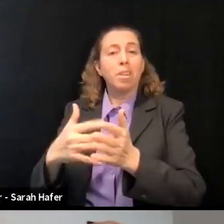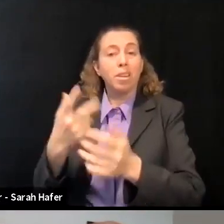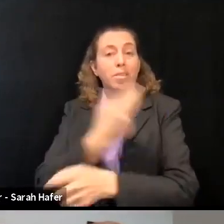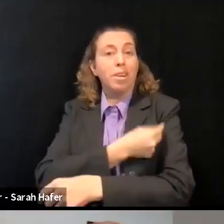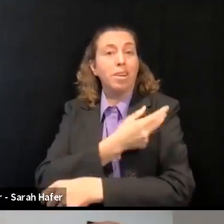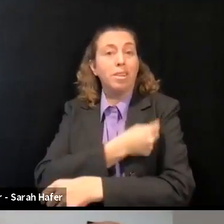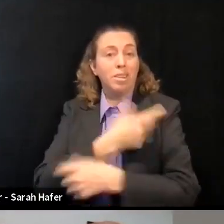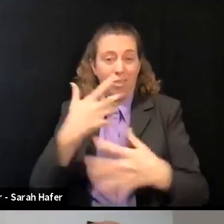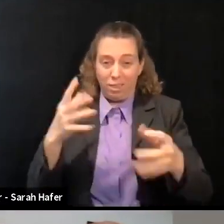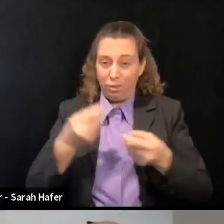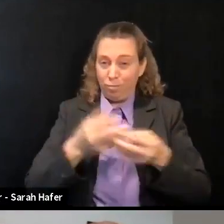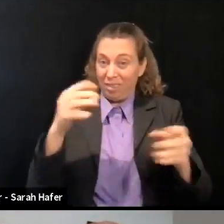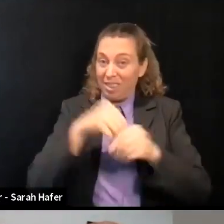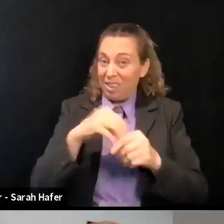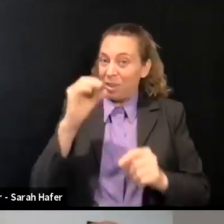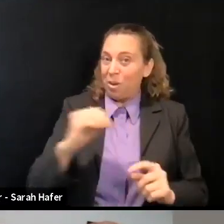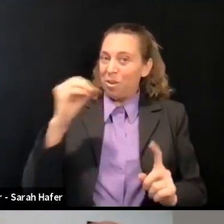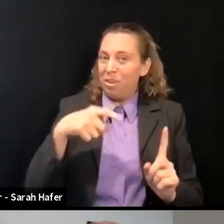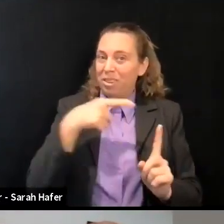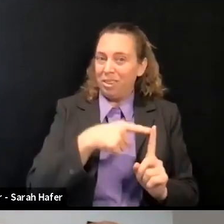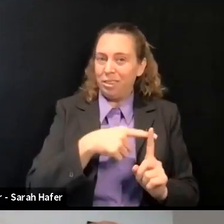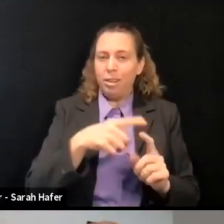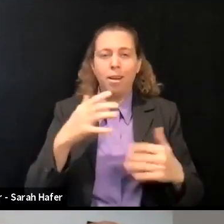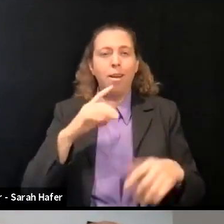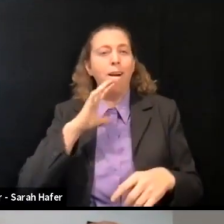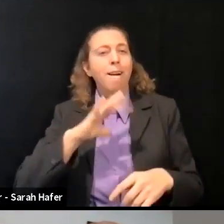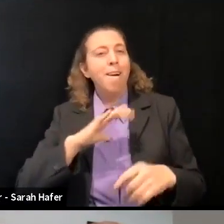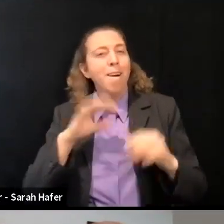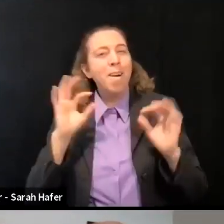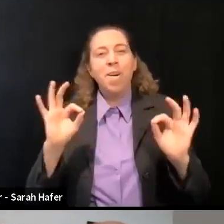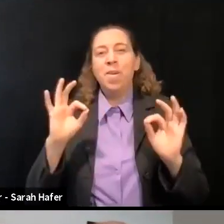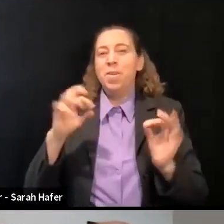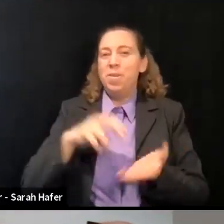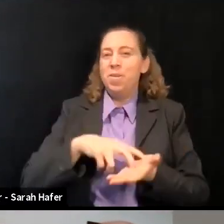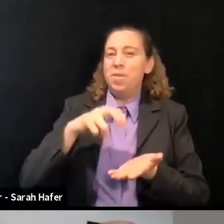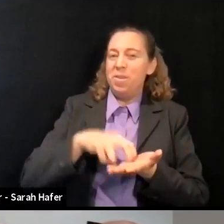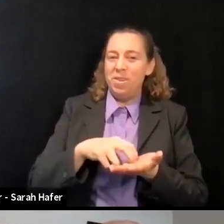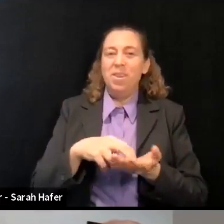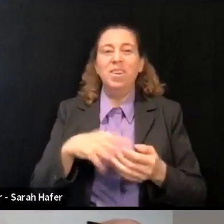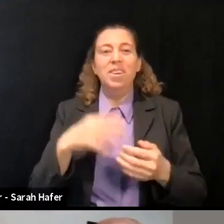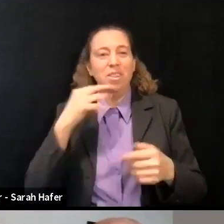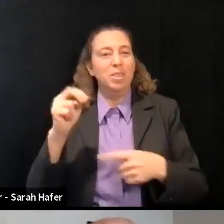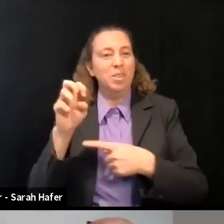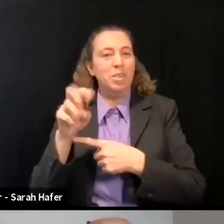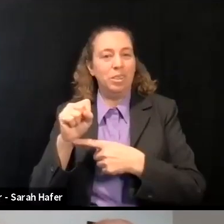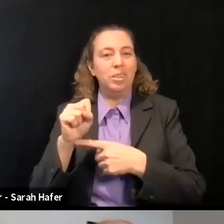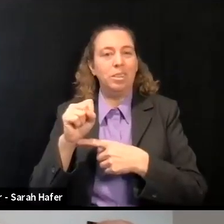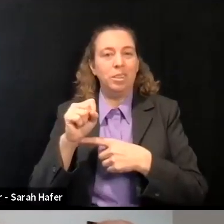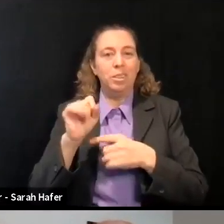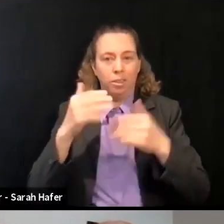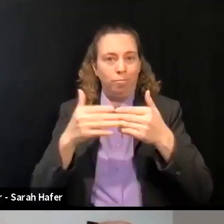This is awesome news, and it gives us hope, but it does not undo the effects of the past year.